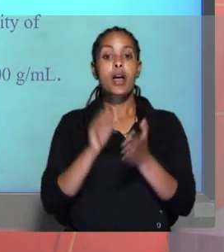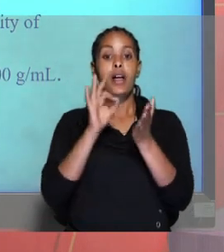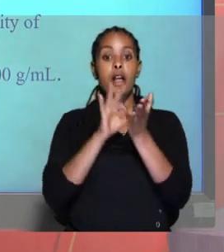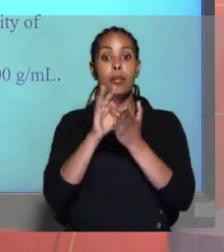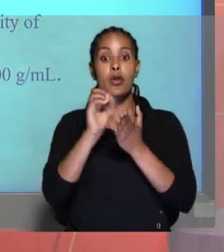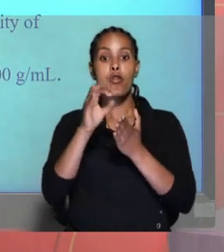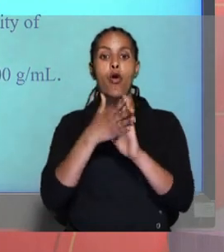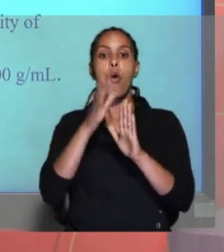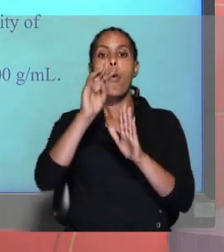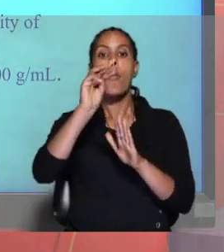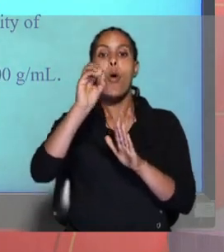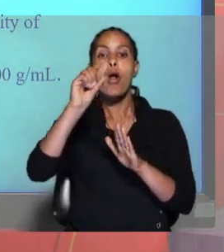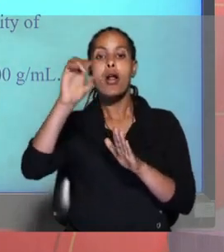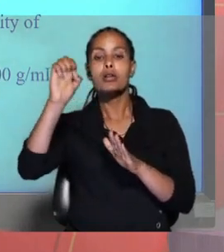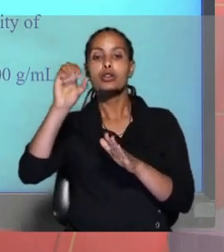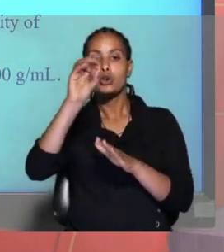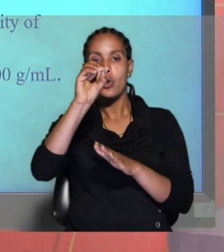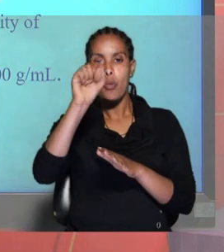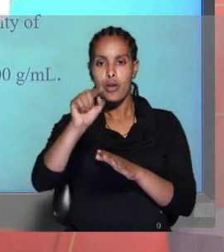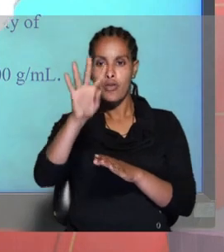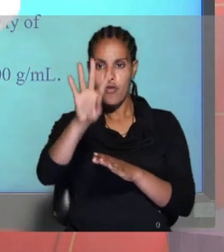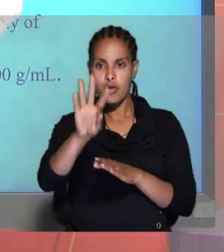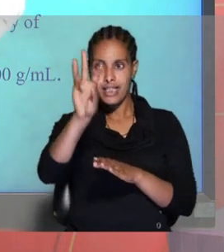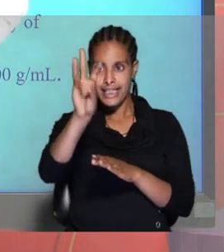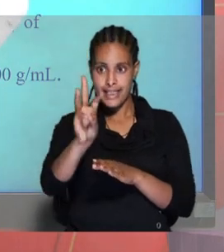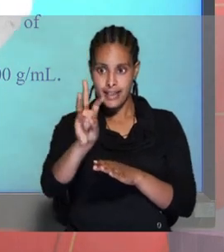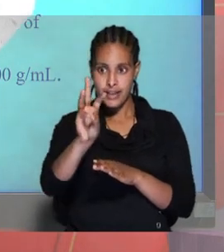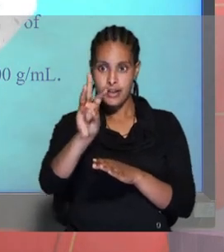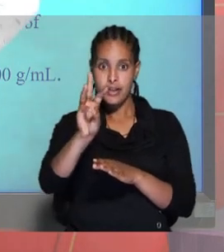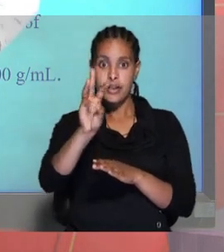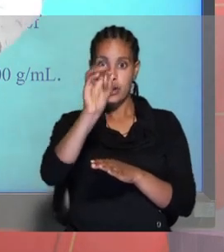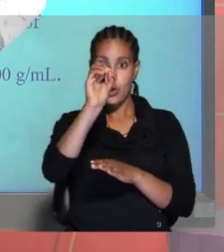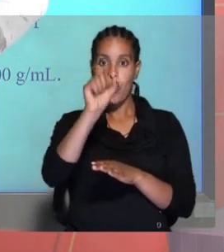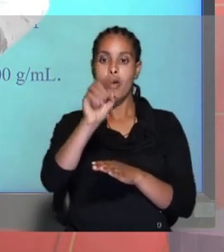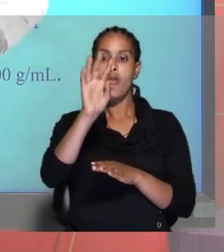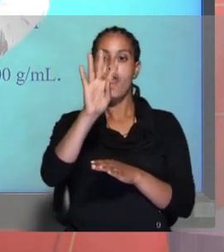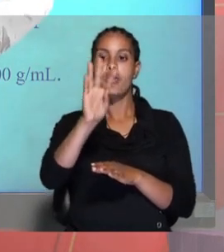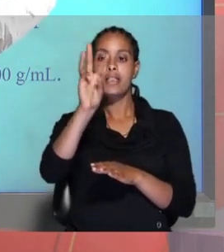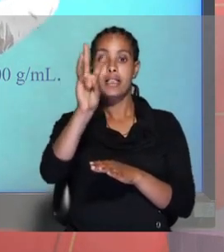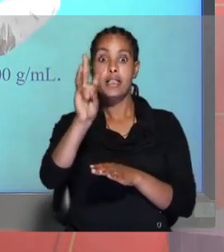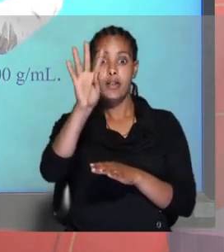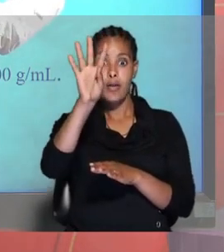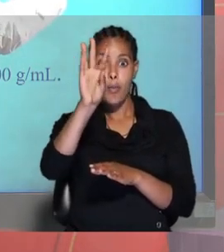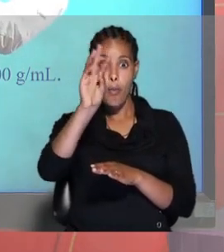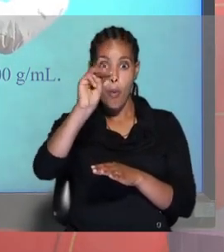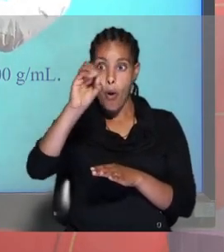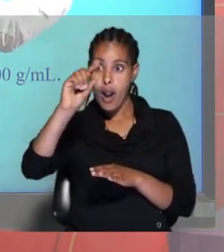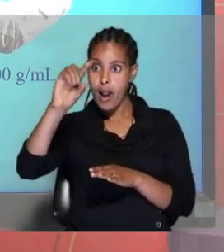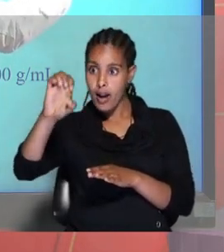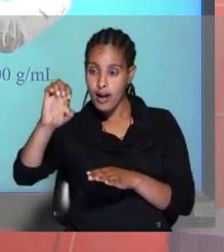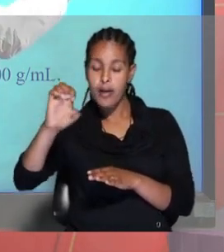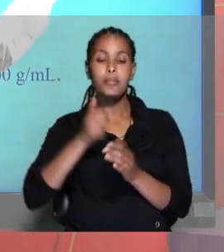Number of mole of solute is 0.46 mole, 0.46 mole